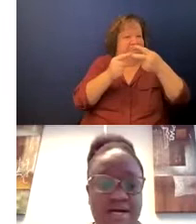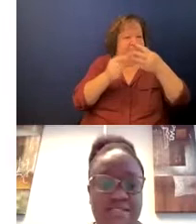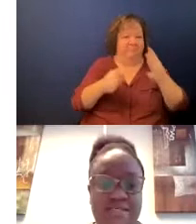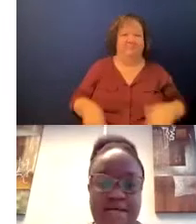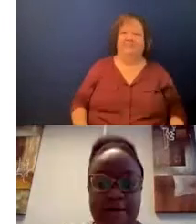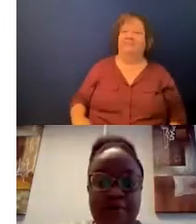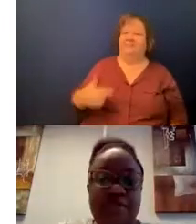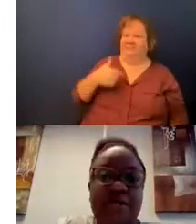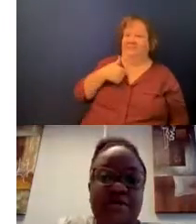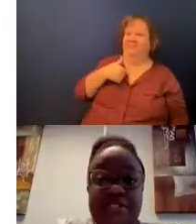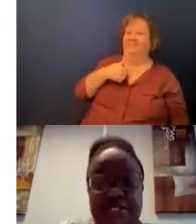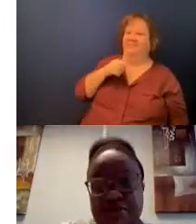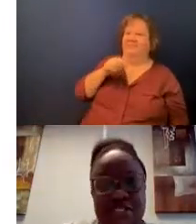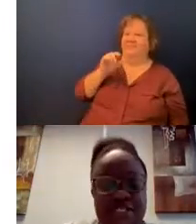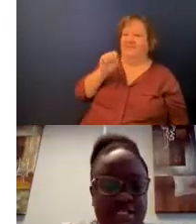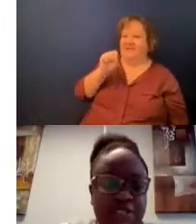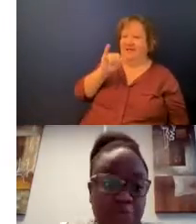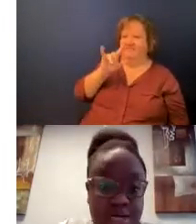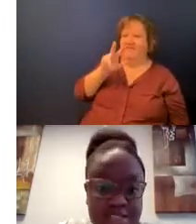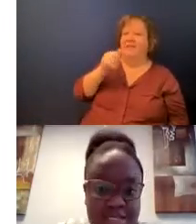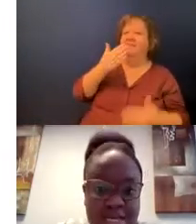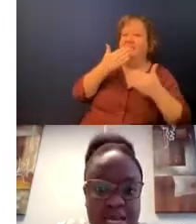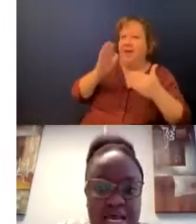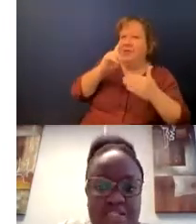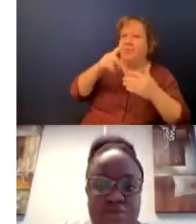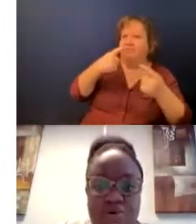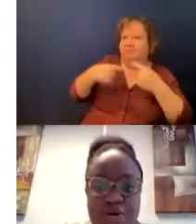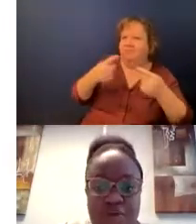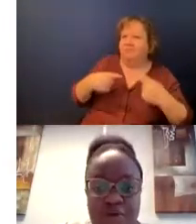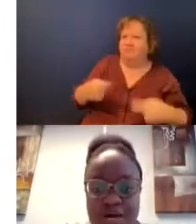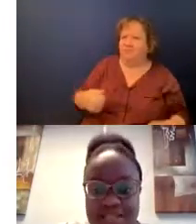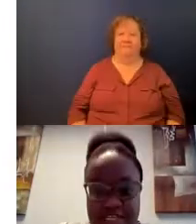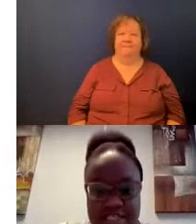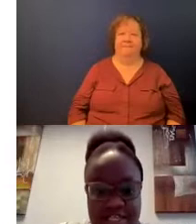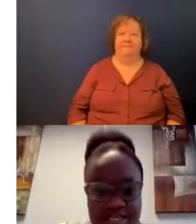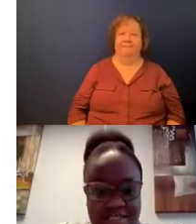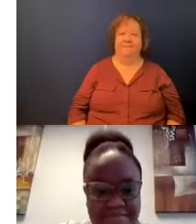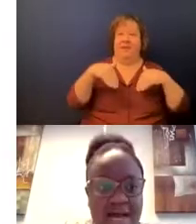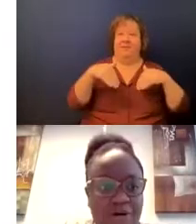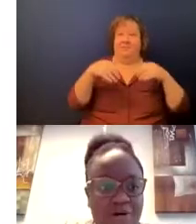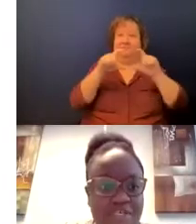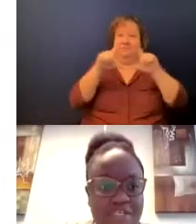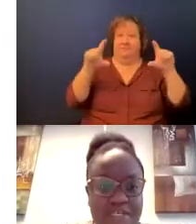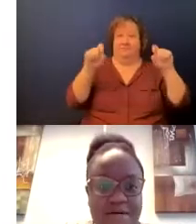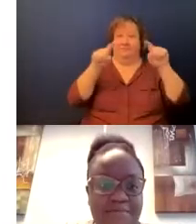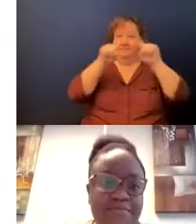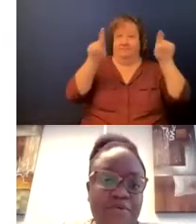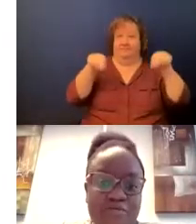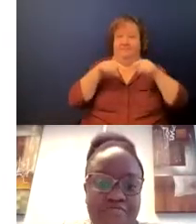we heard, about research not translating into practice. And so if we look at the next slide, a lot of